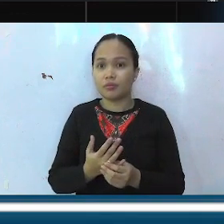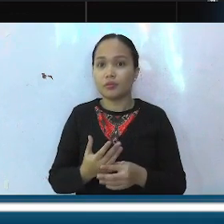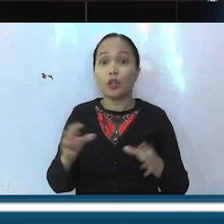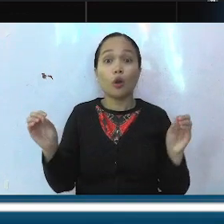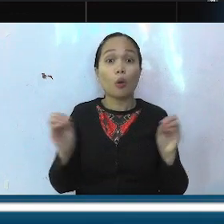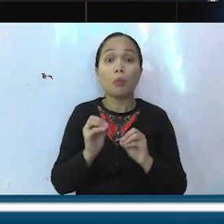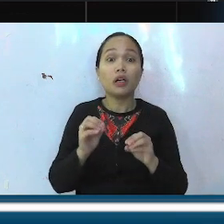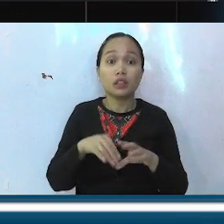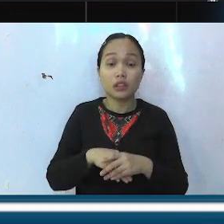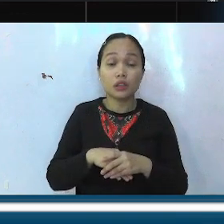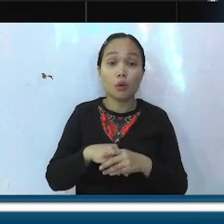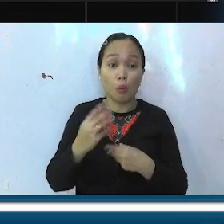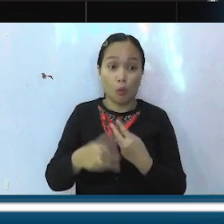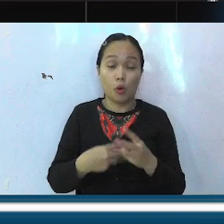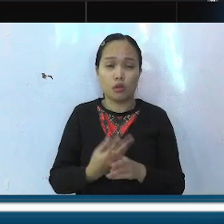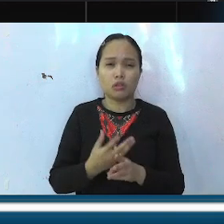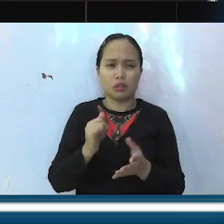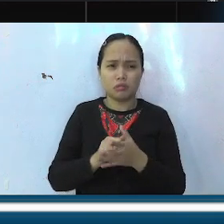the world than her.